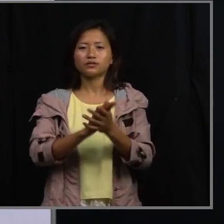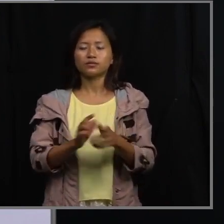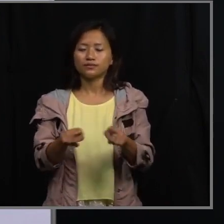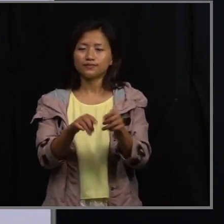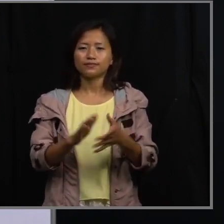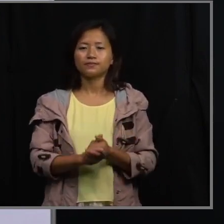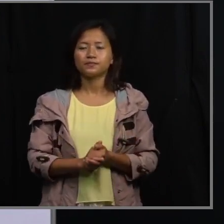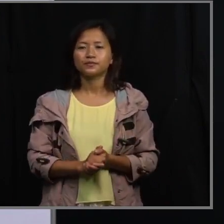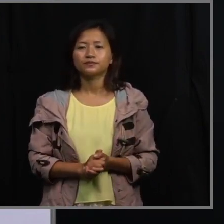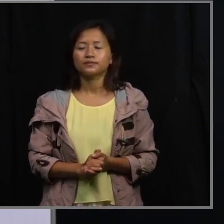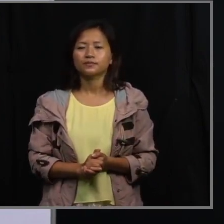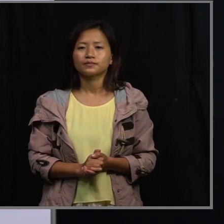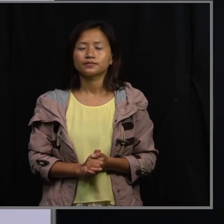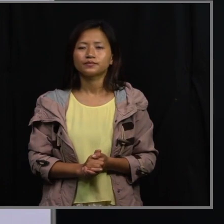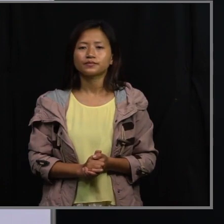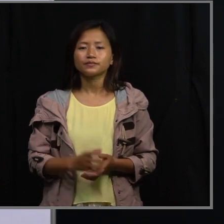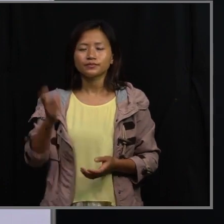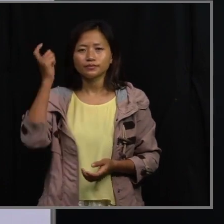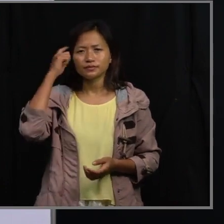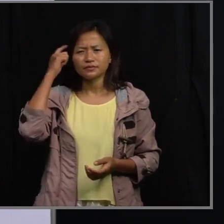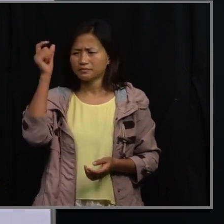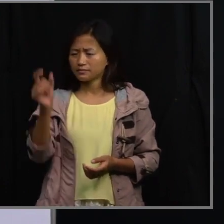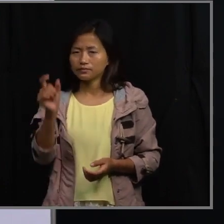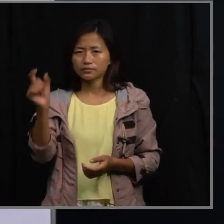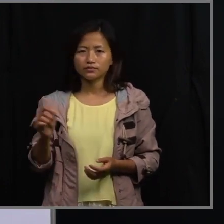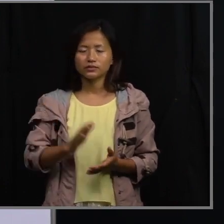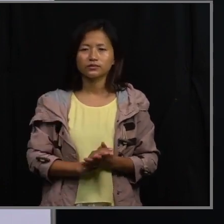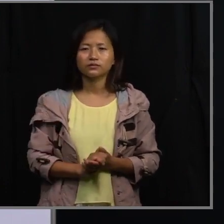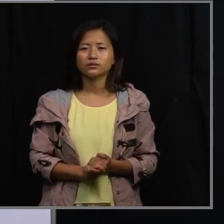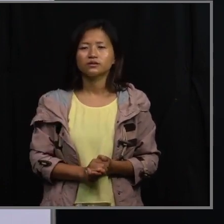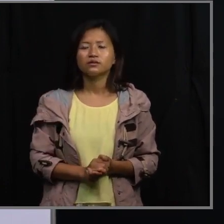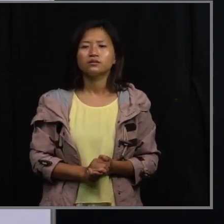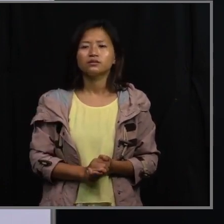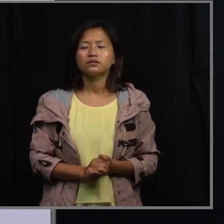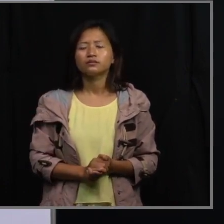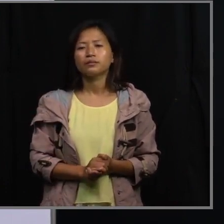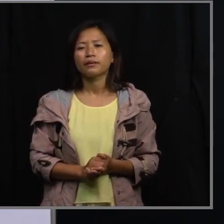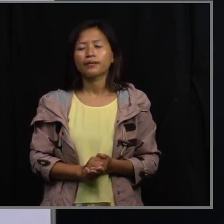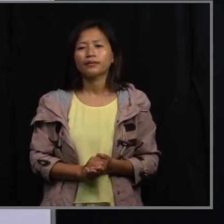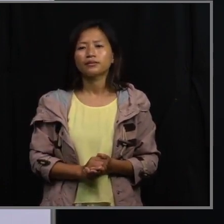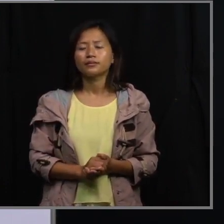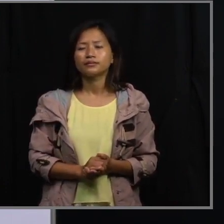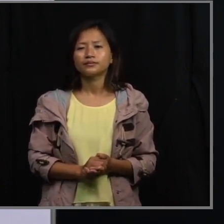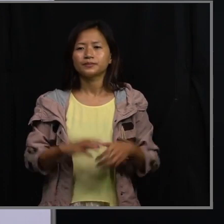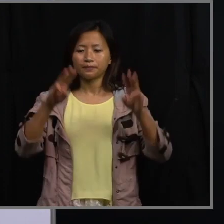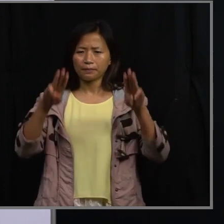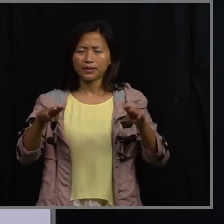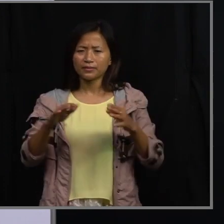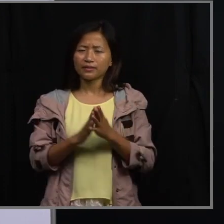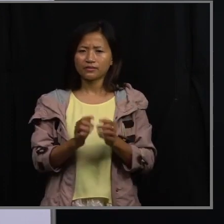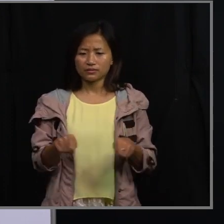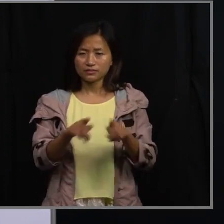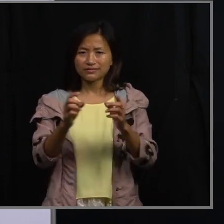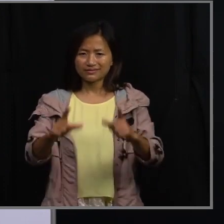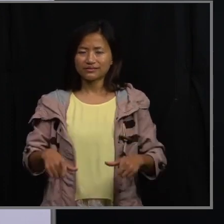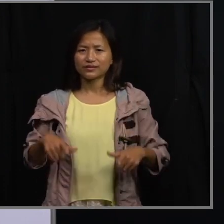So some people, okay, they might think, okay, they used to think, right? There may be living things in other